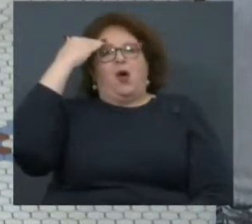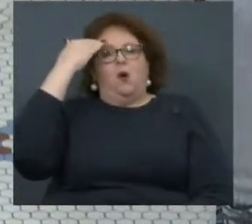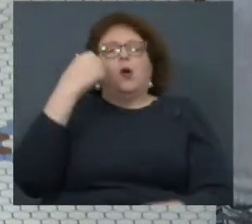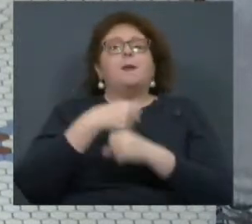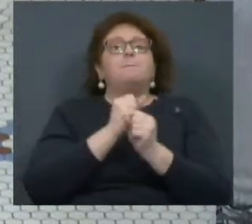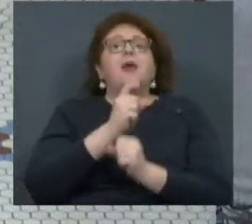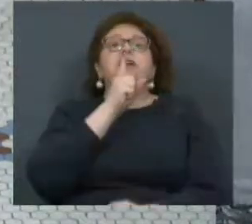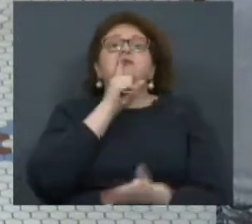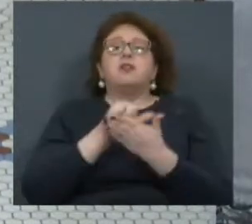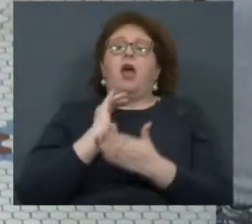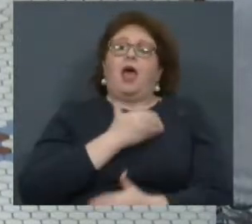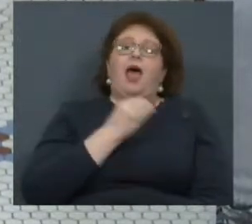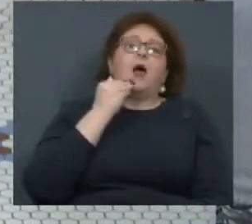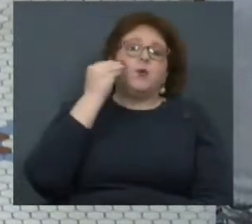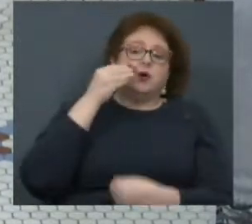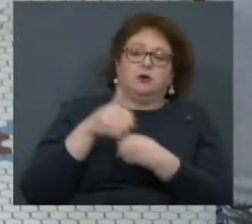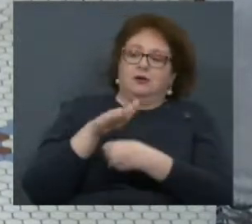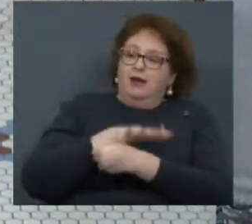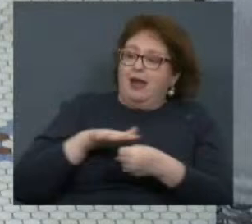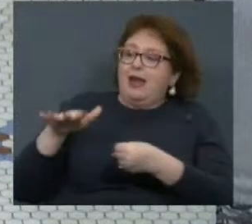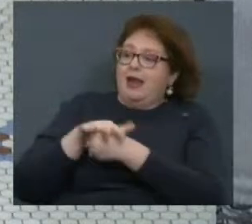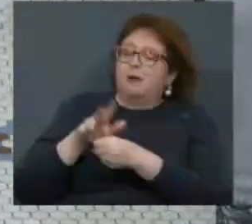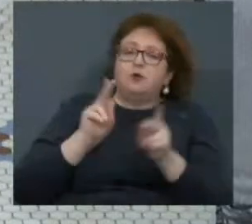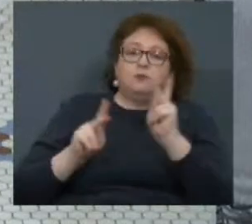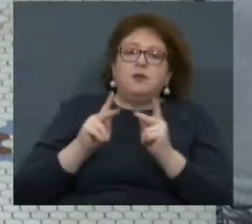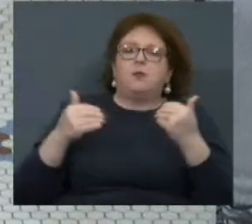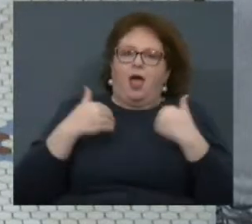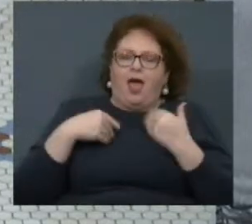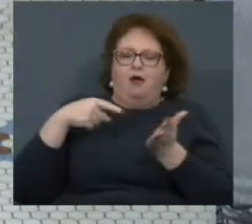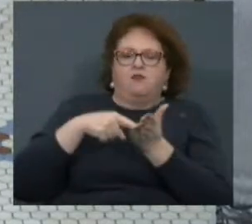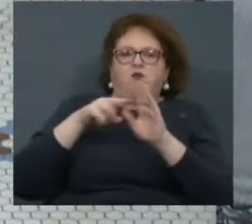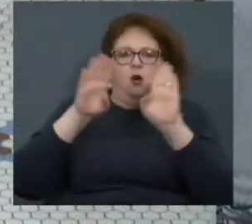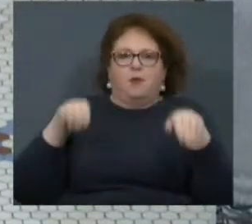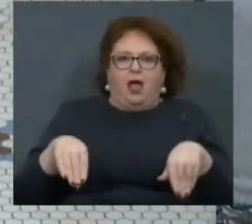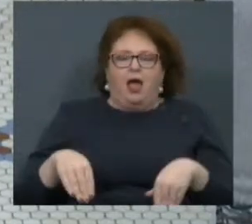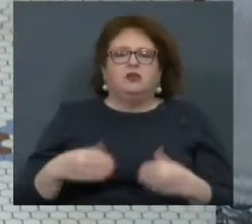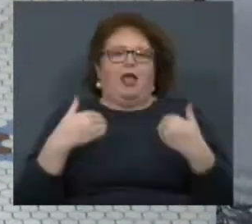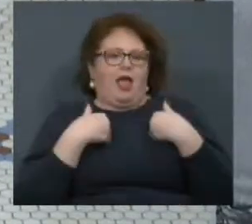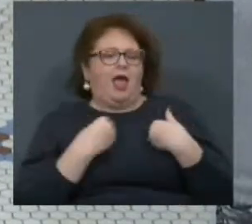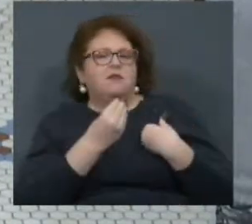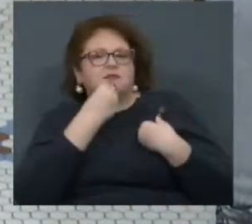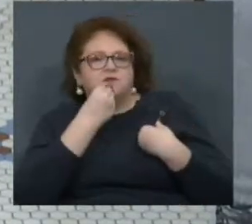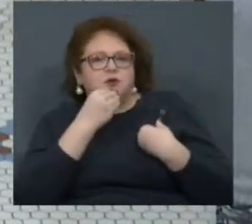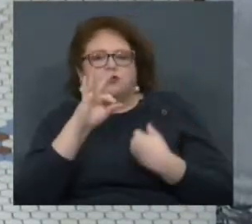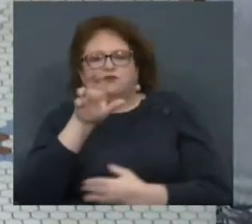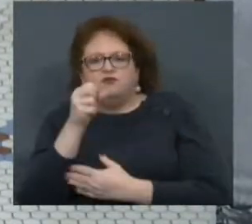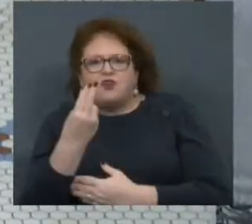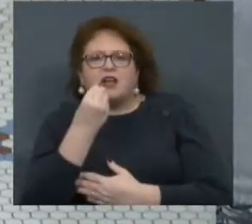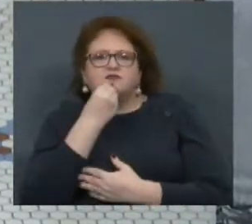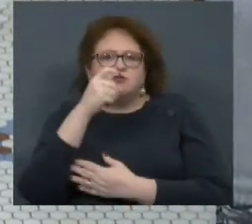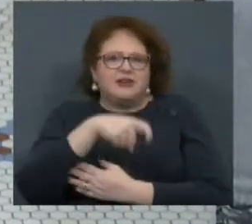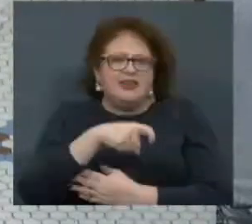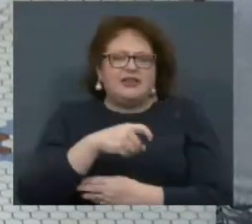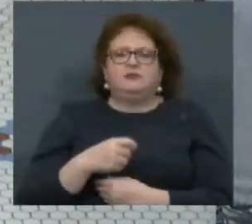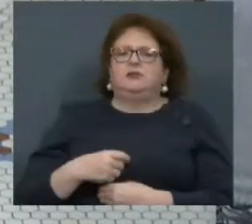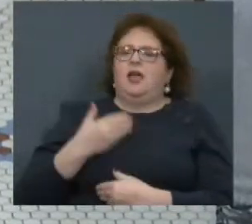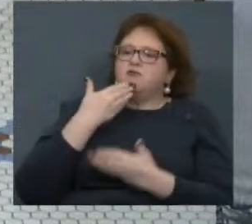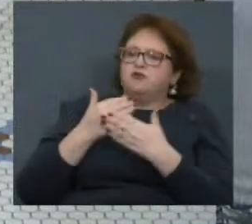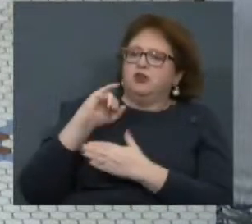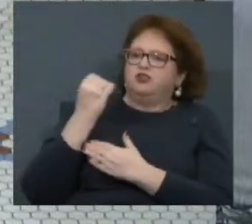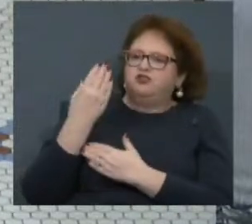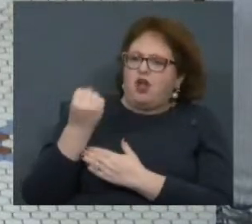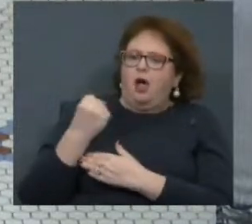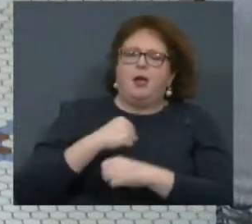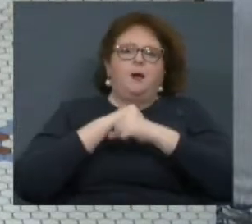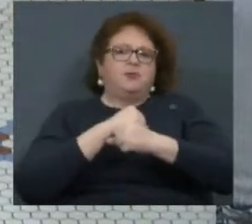affordable housing and access to the affordable and fresh foods that we need. It means creating good jobs, protecting our schools, and making